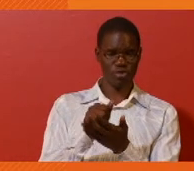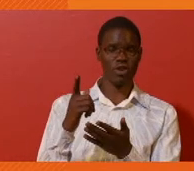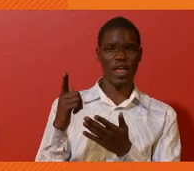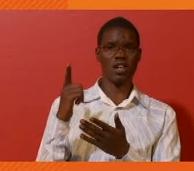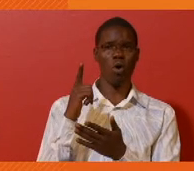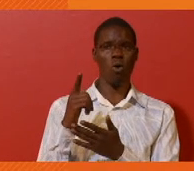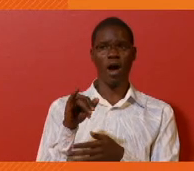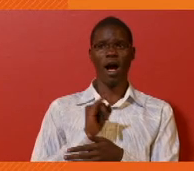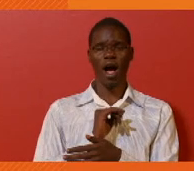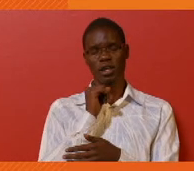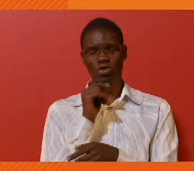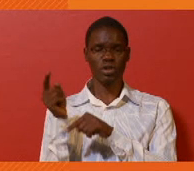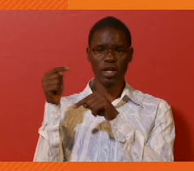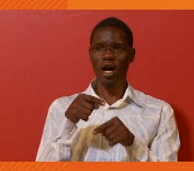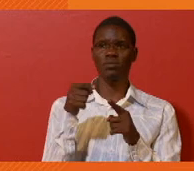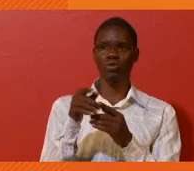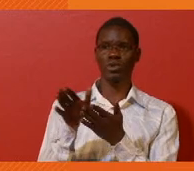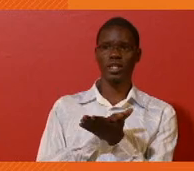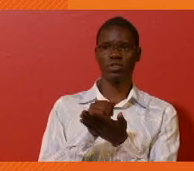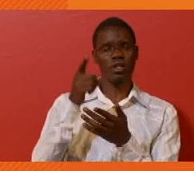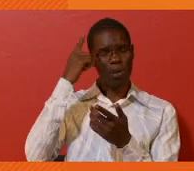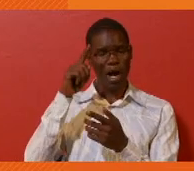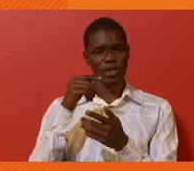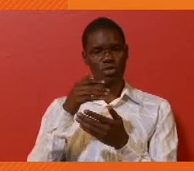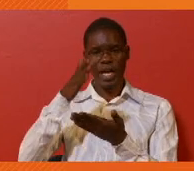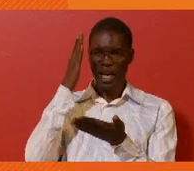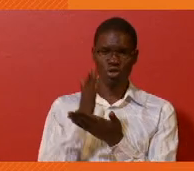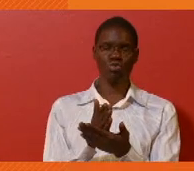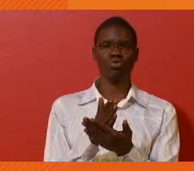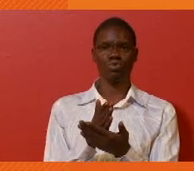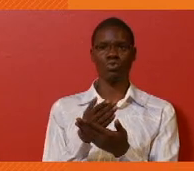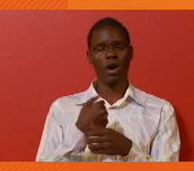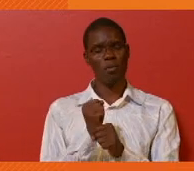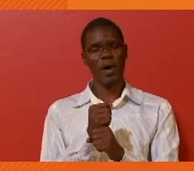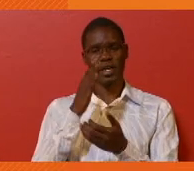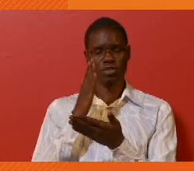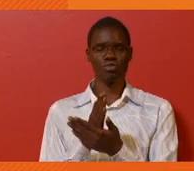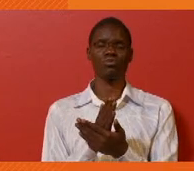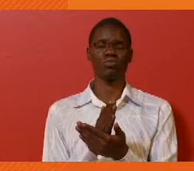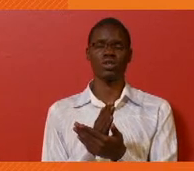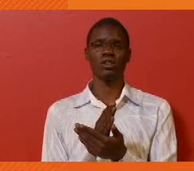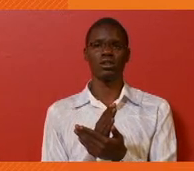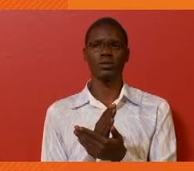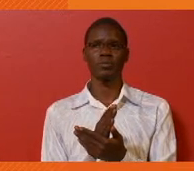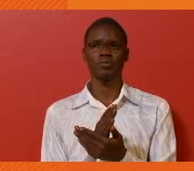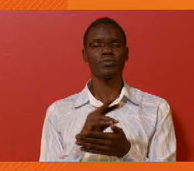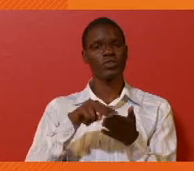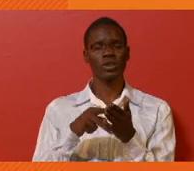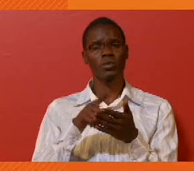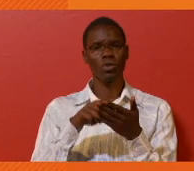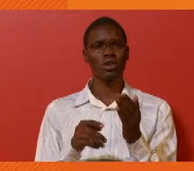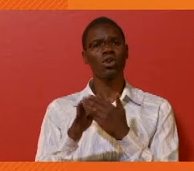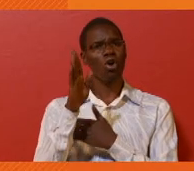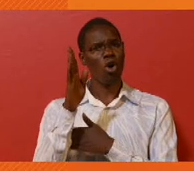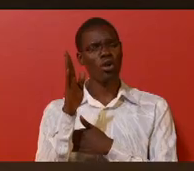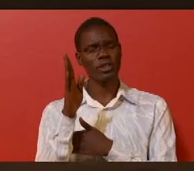prophets. I did not come to destroy, but to fulfill." That is found in Matthew 5, verse 17. What it means then is that God